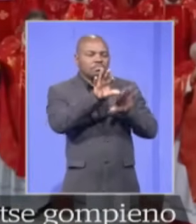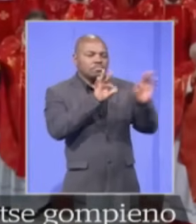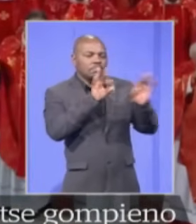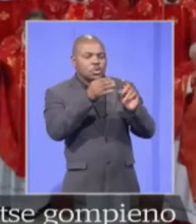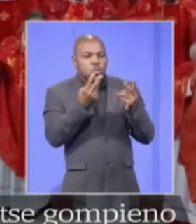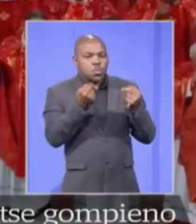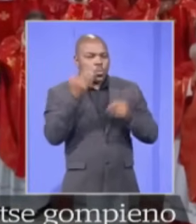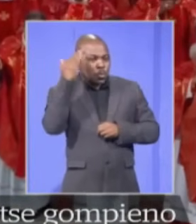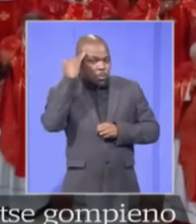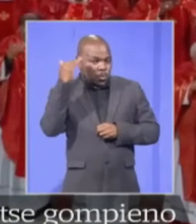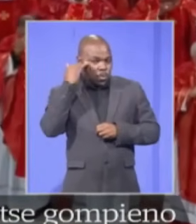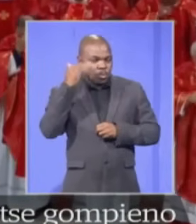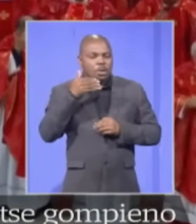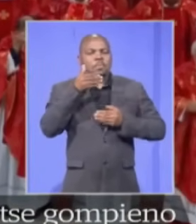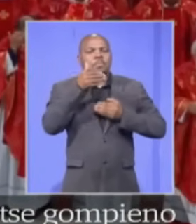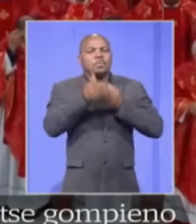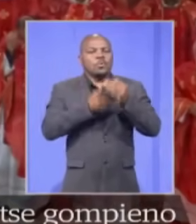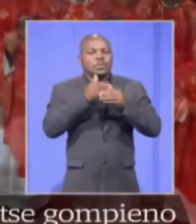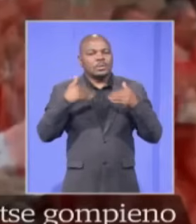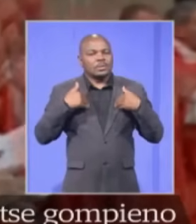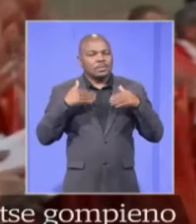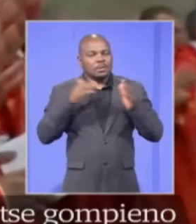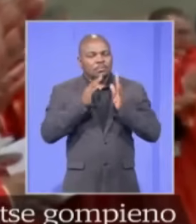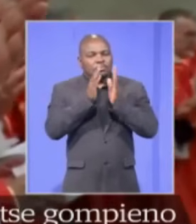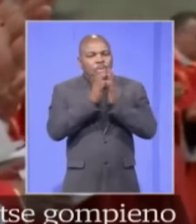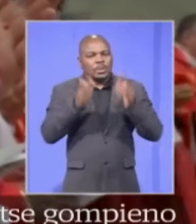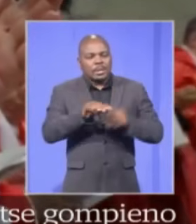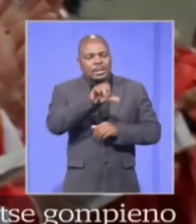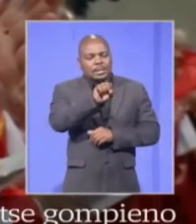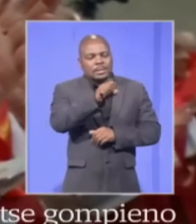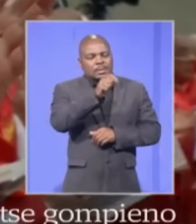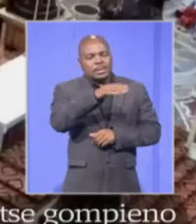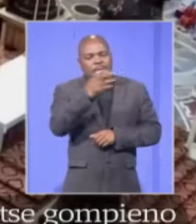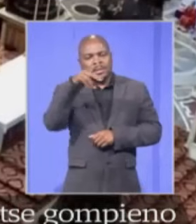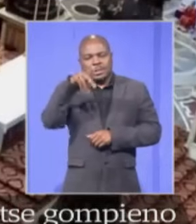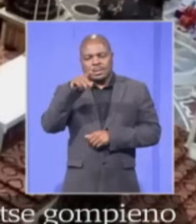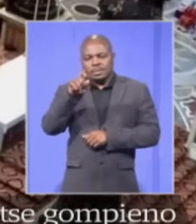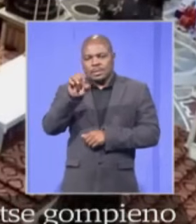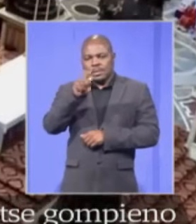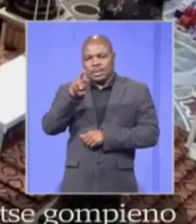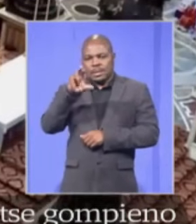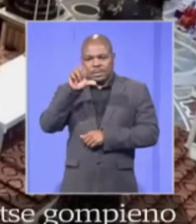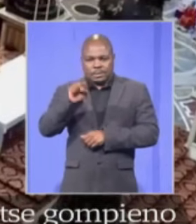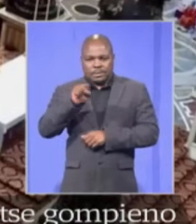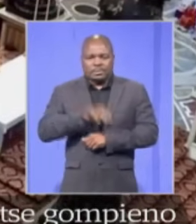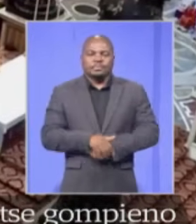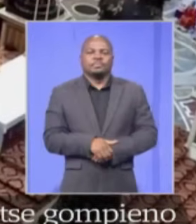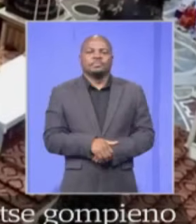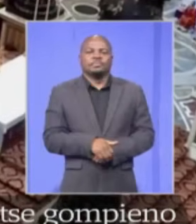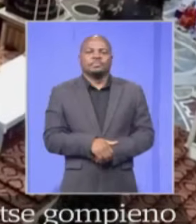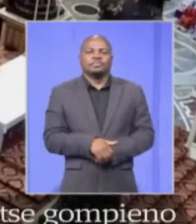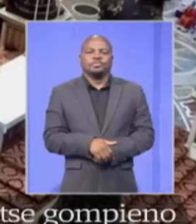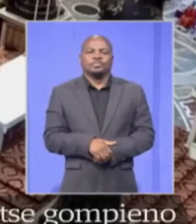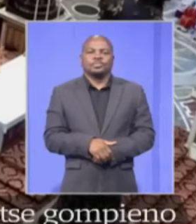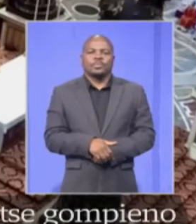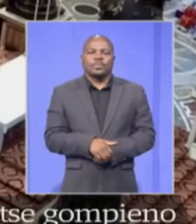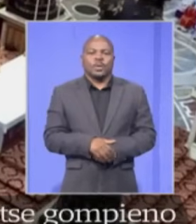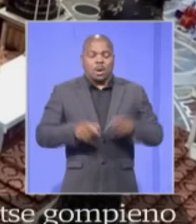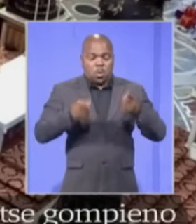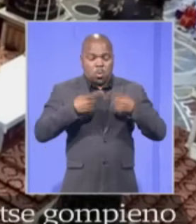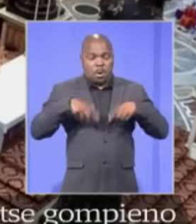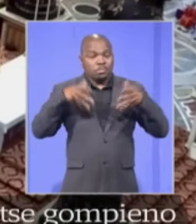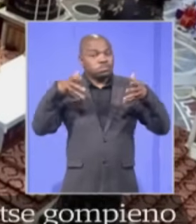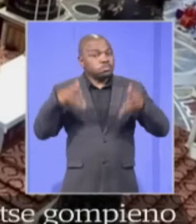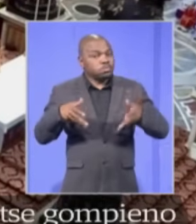Tsamaiso eno e simolotse ka tirelo modimo kwa St. Peter's Basilica. Siamo qui per invocare. Re fano